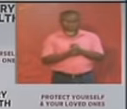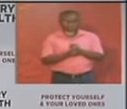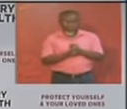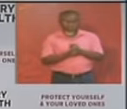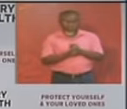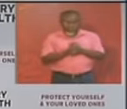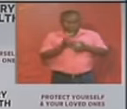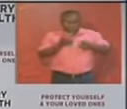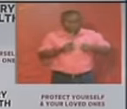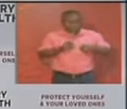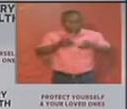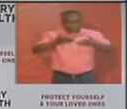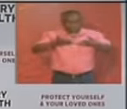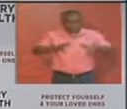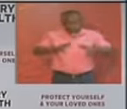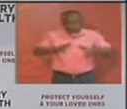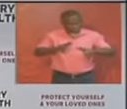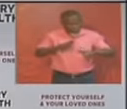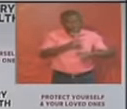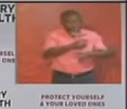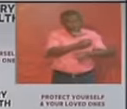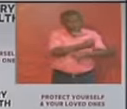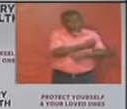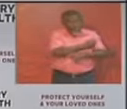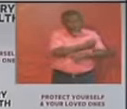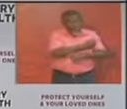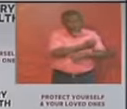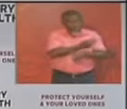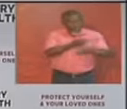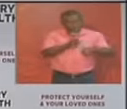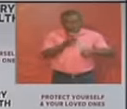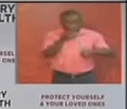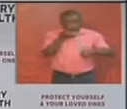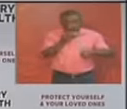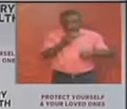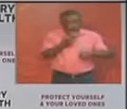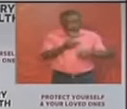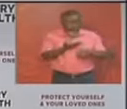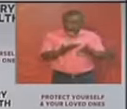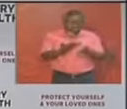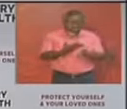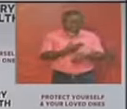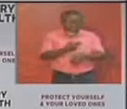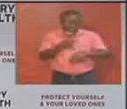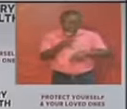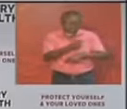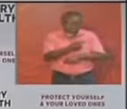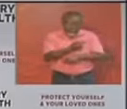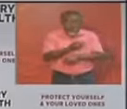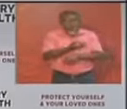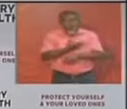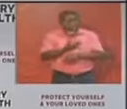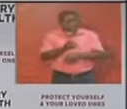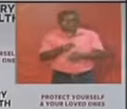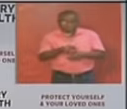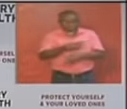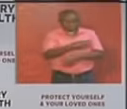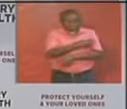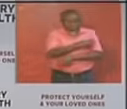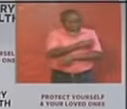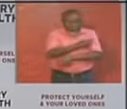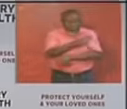original intent, of course, is to build the body's immune system. However, we do have side effects, but these are